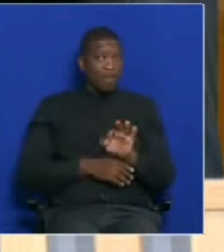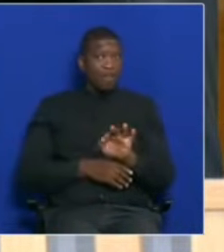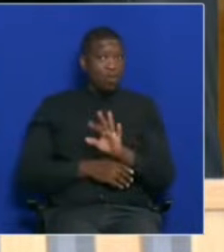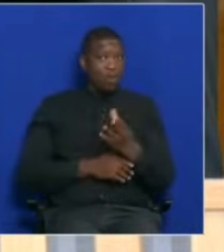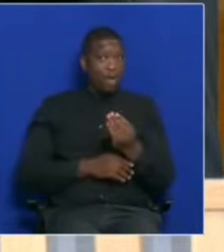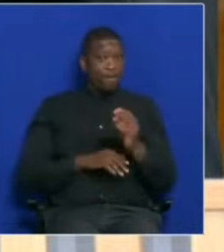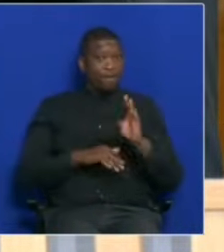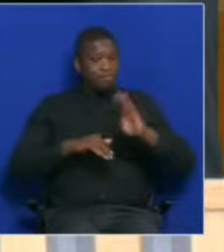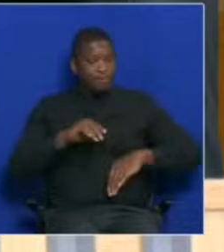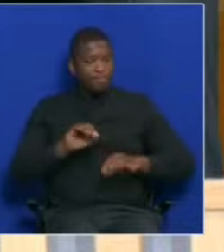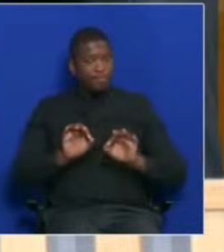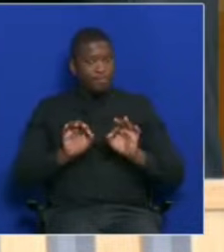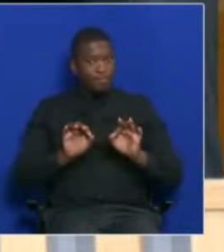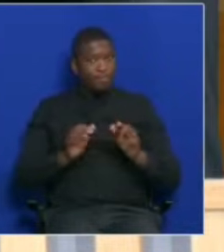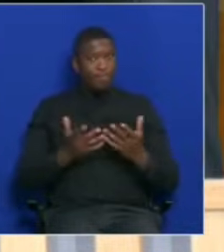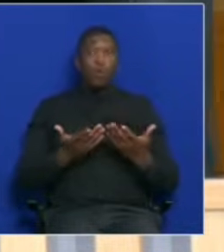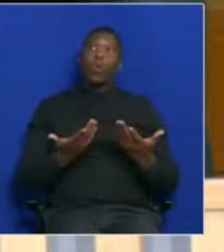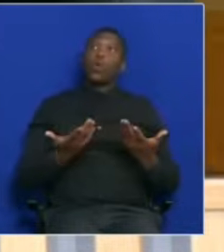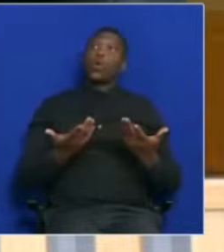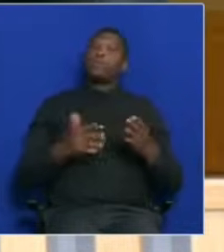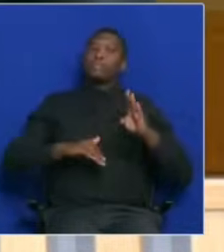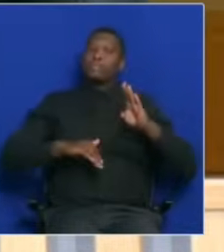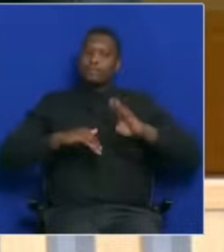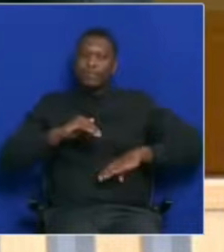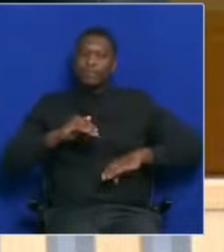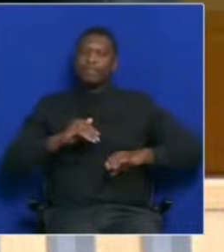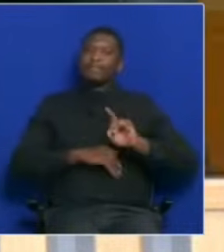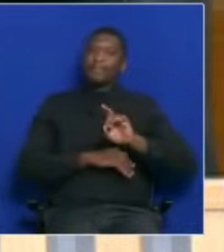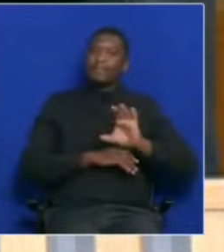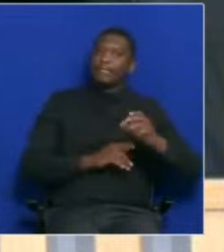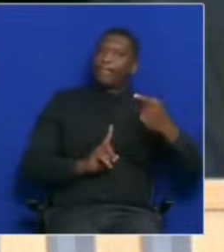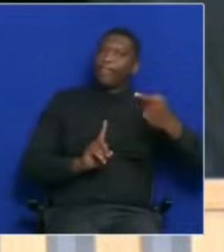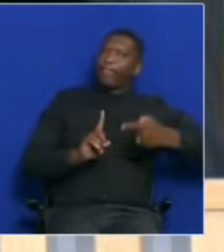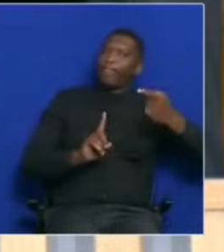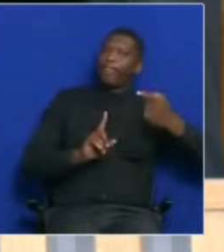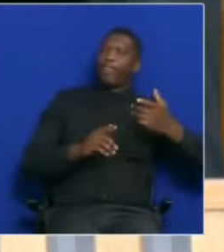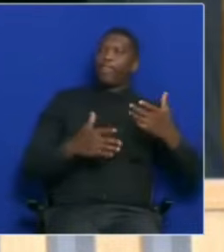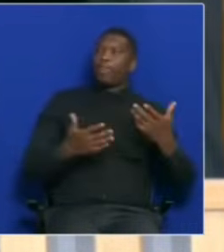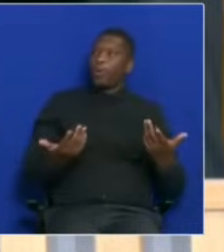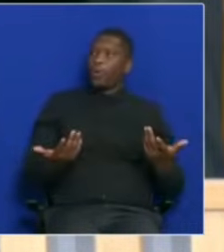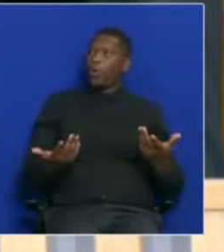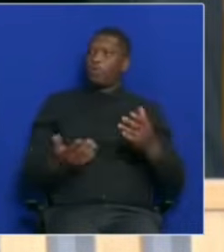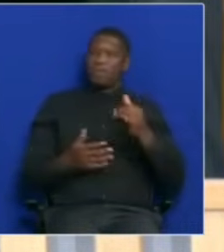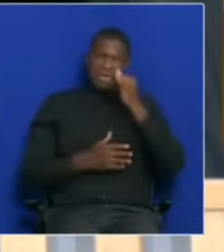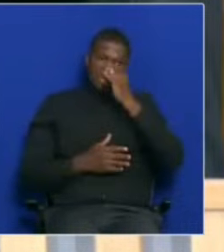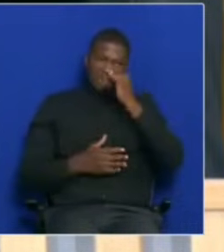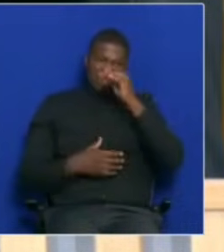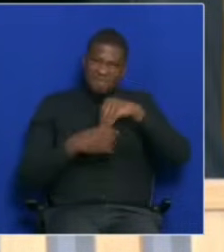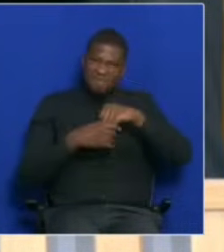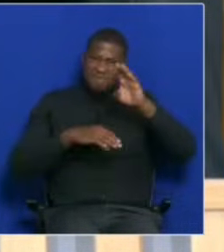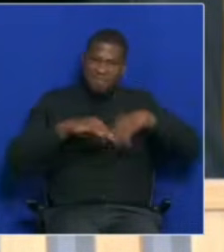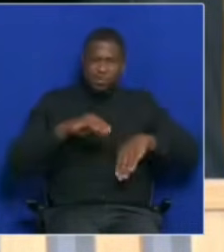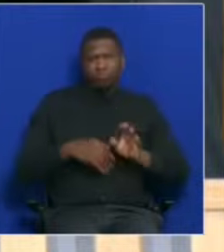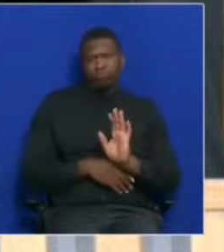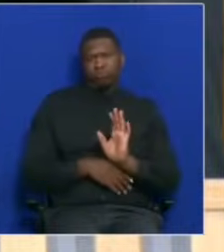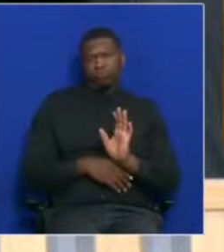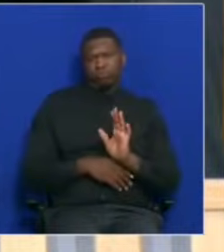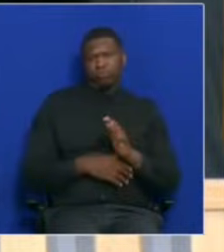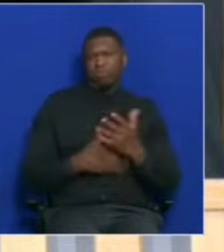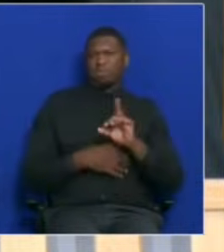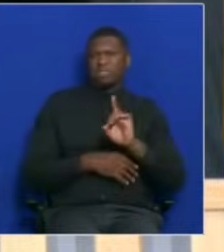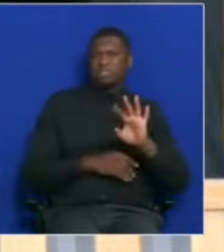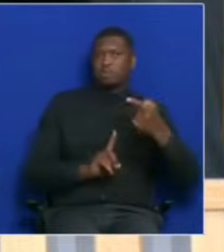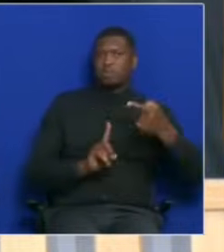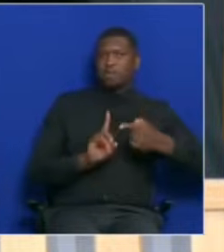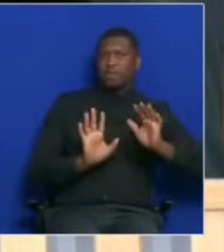it disciplinary action, it doesn't necessarily have to be criminal prosecution. But if you treat